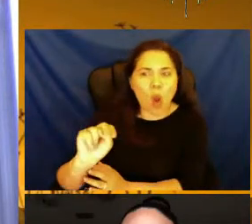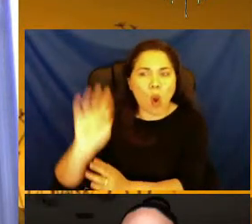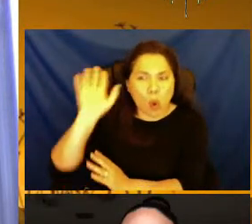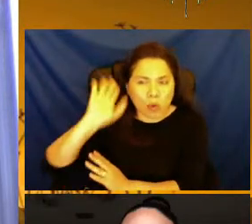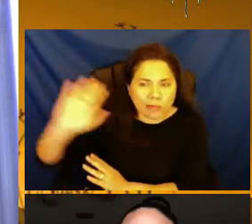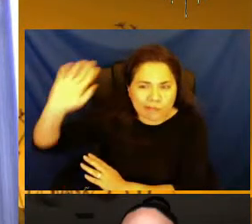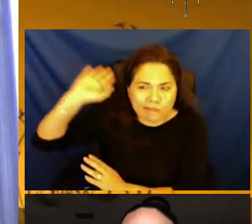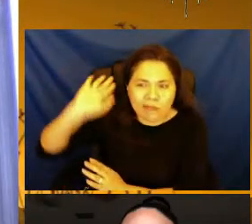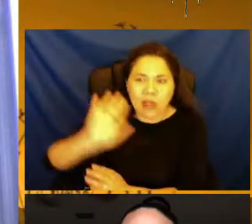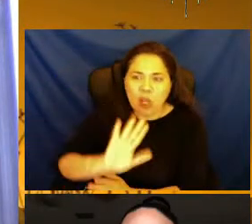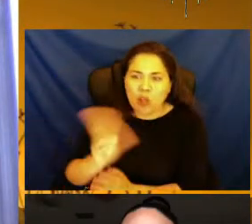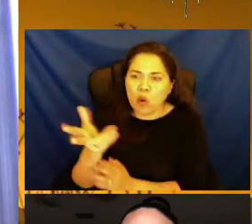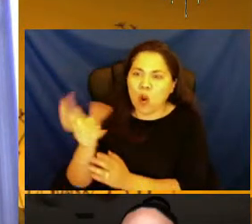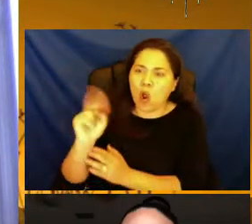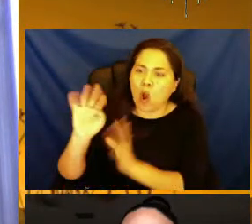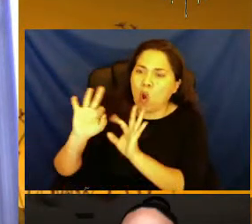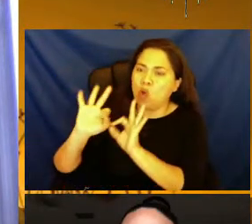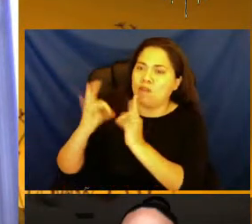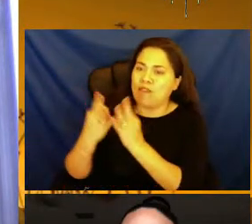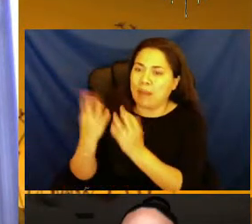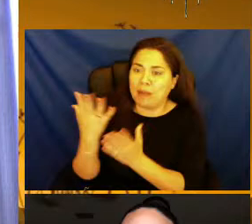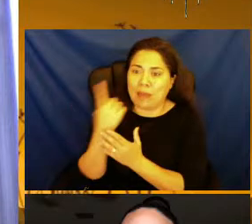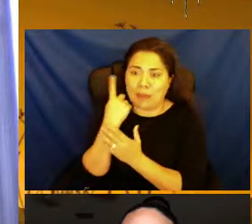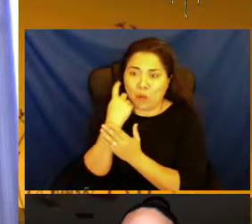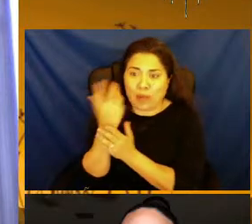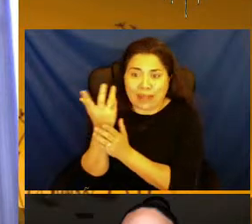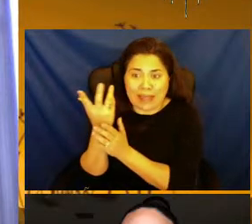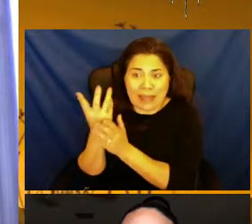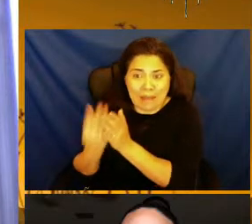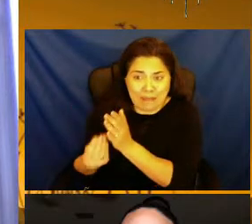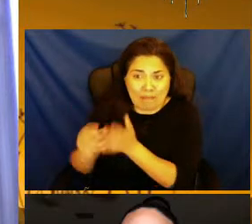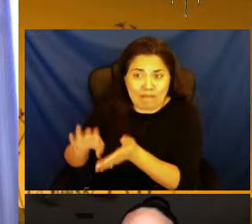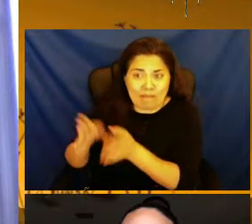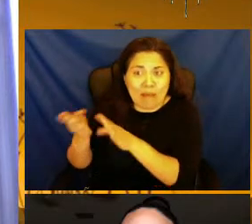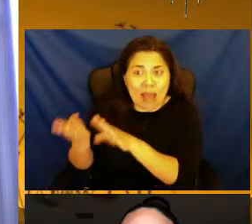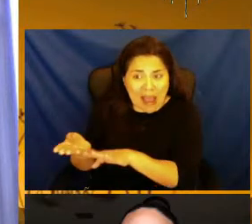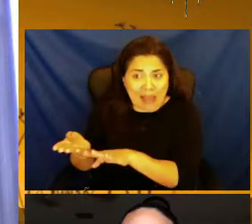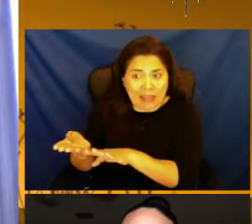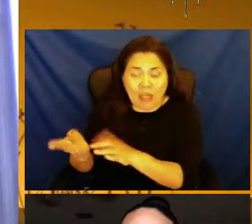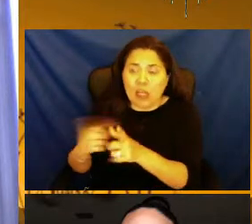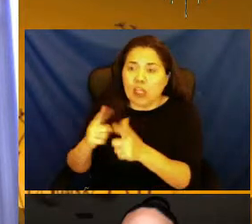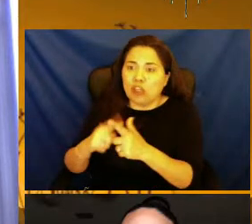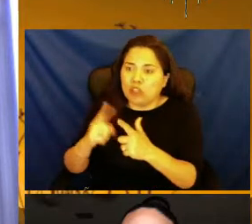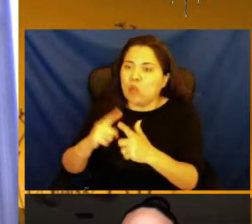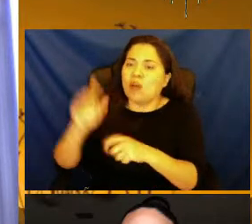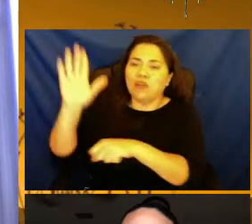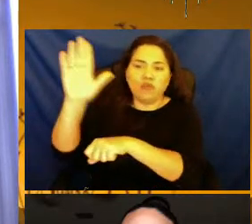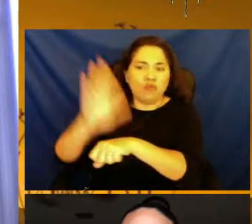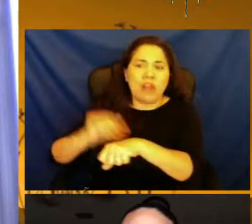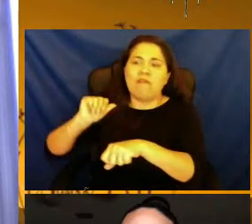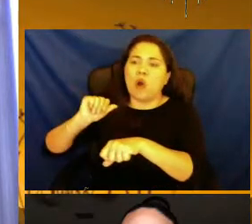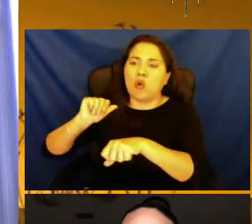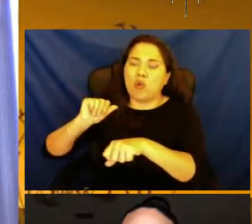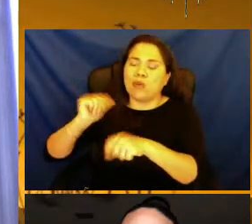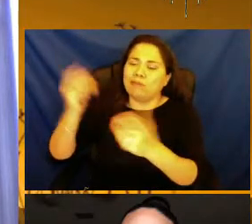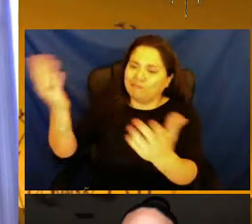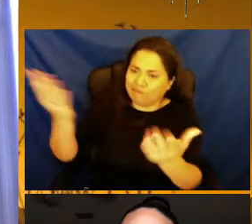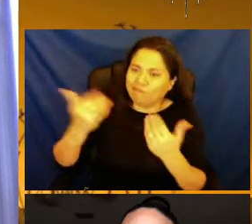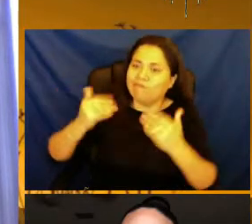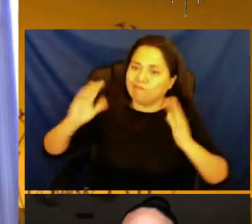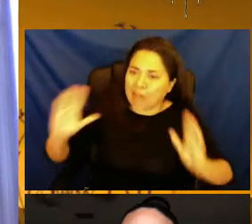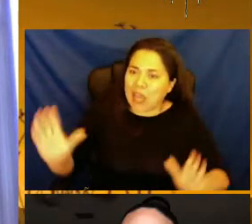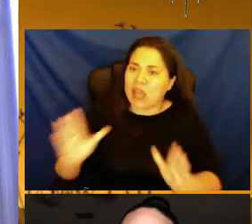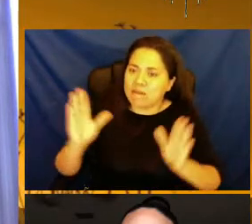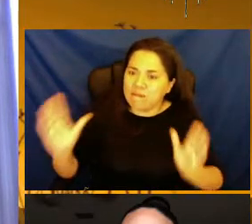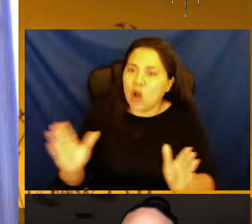your own relatives that may have passed, people that really just you want to invoke in this moment to be with you, whether you